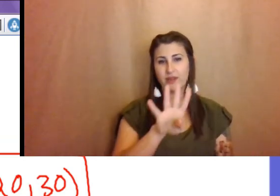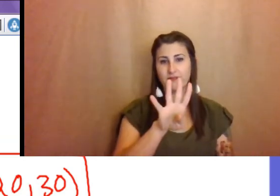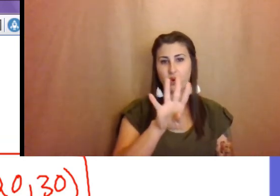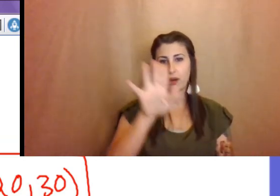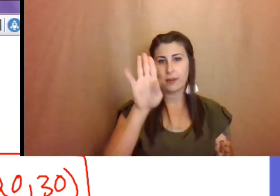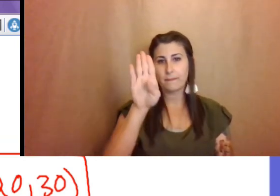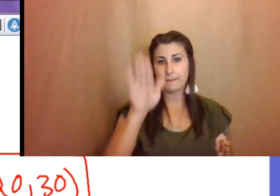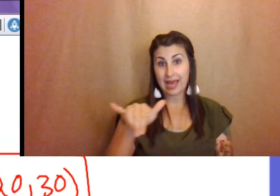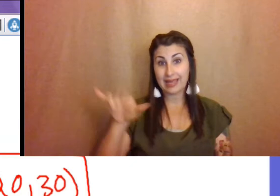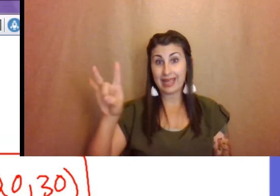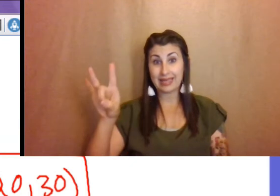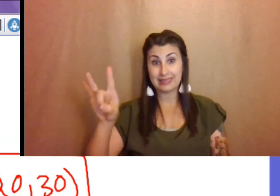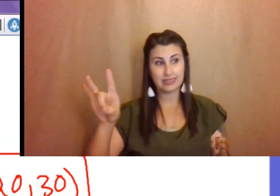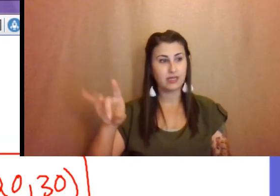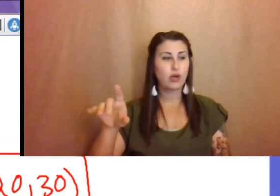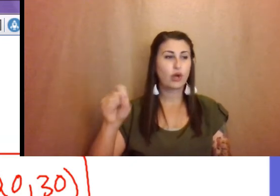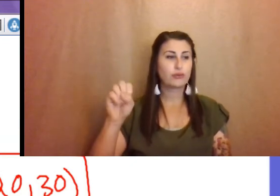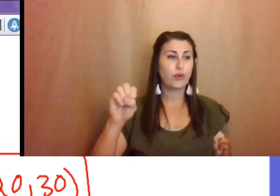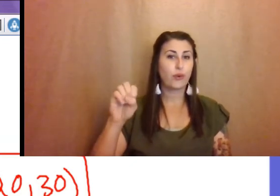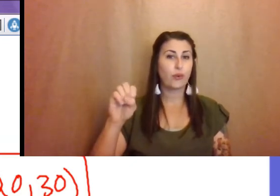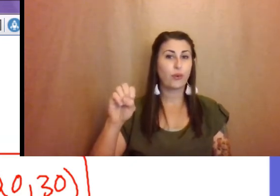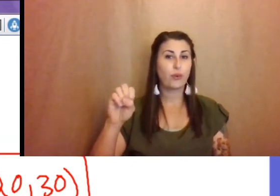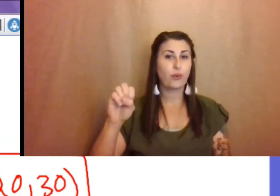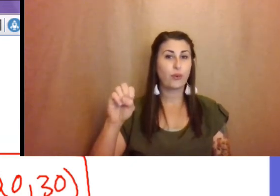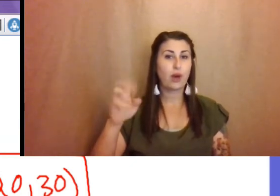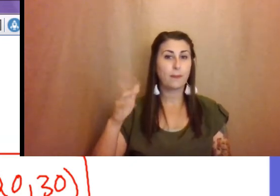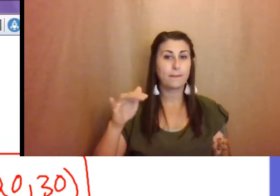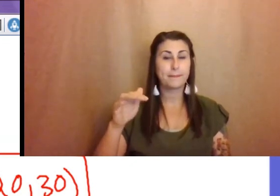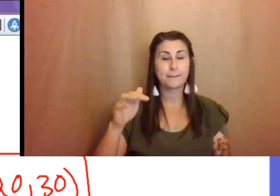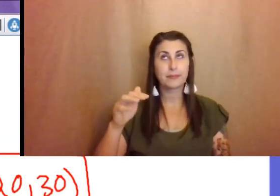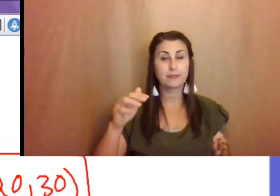by 8. All right, I'm making this image